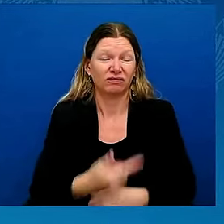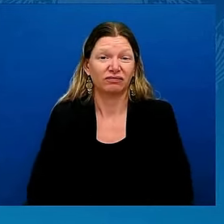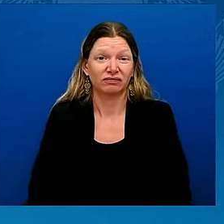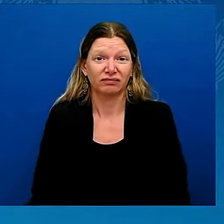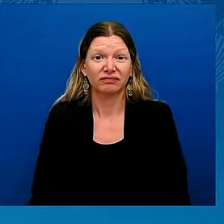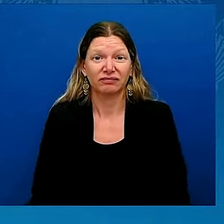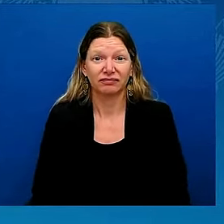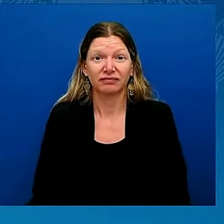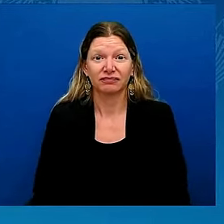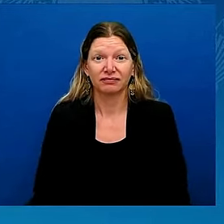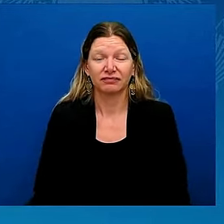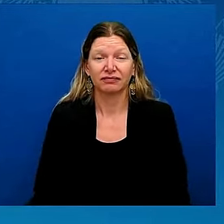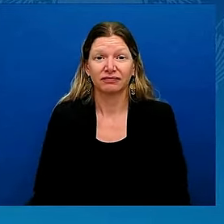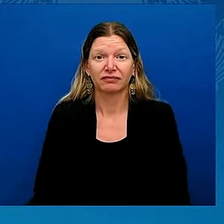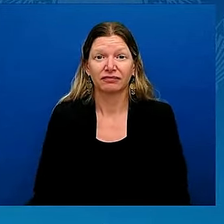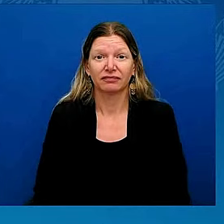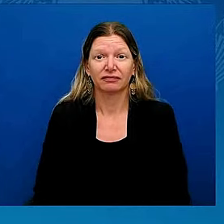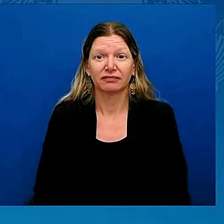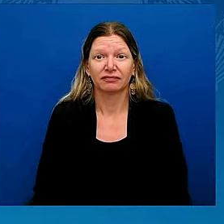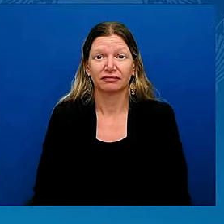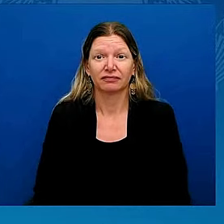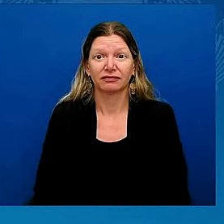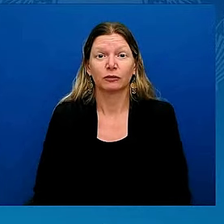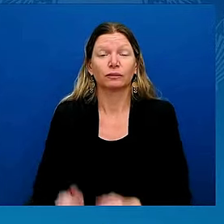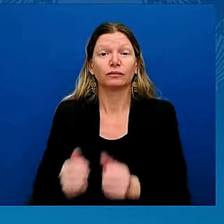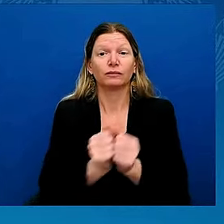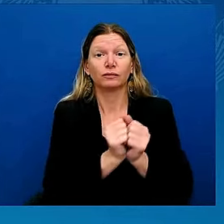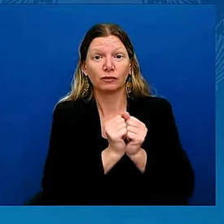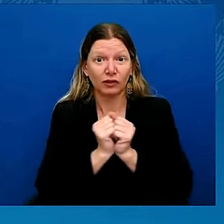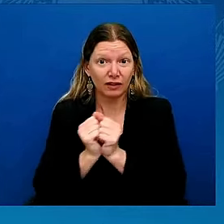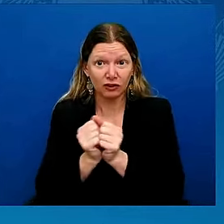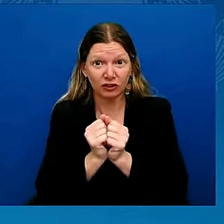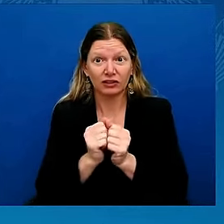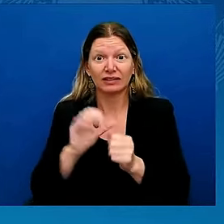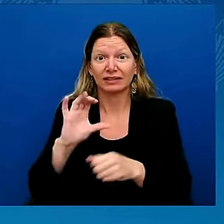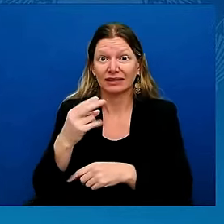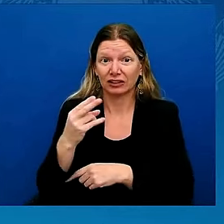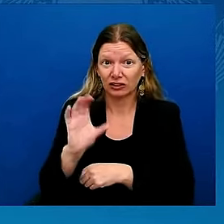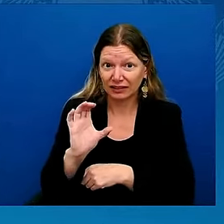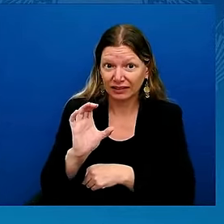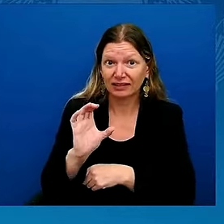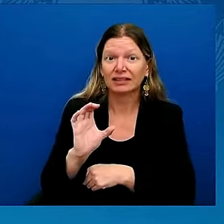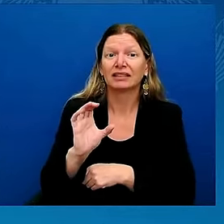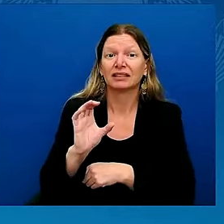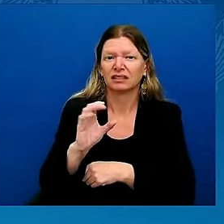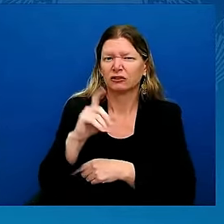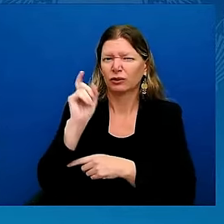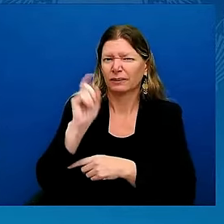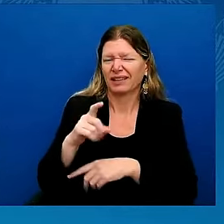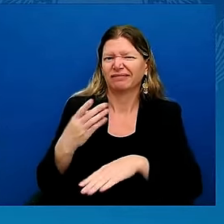And together, CHC, we must also reform our broken immigration system.